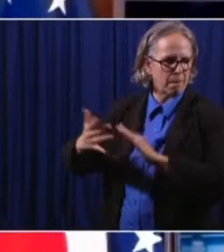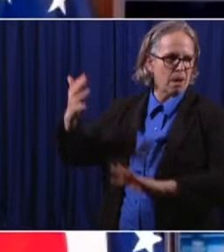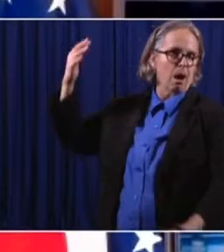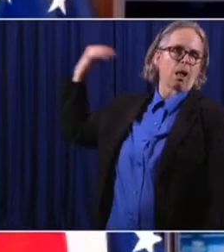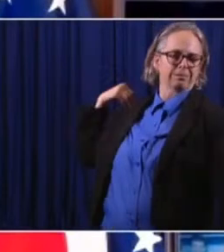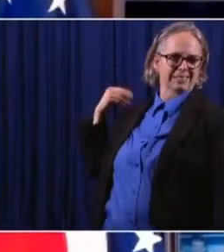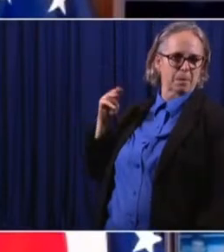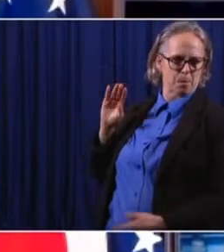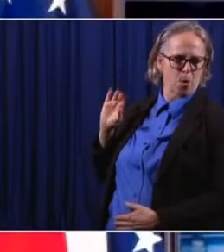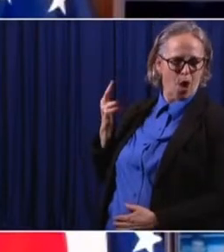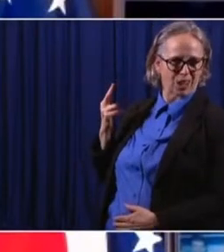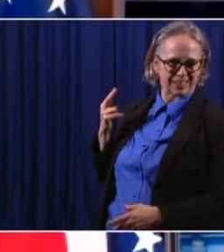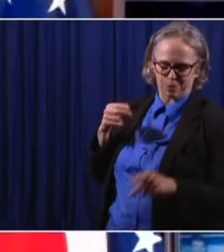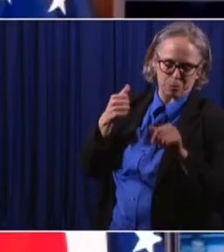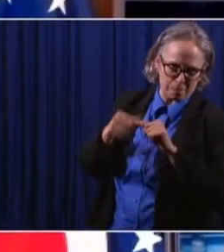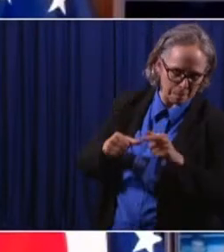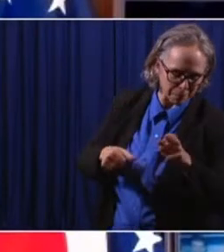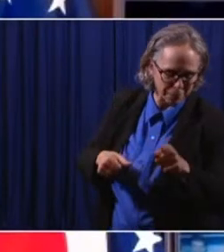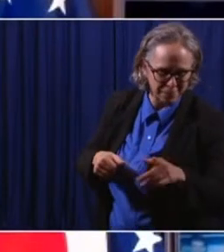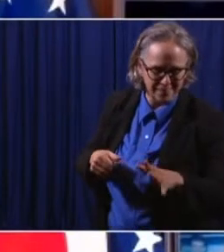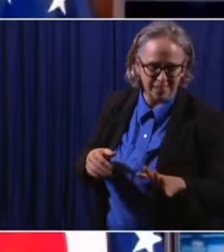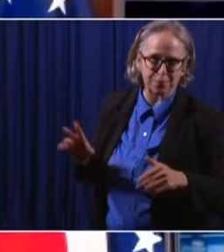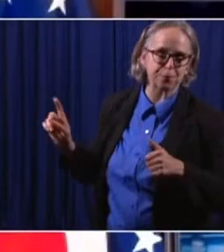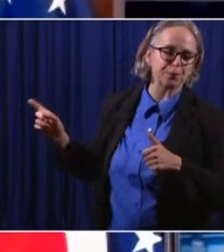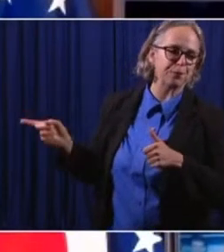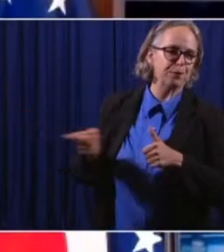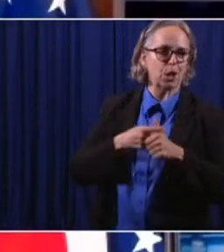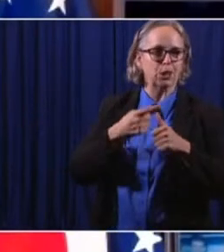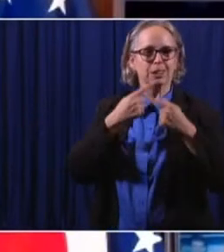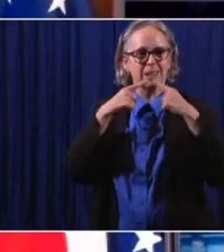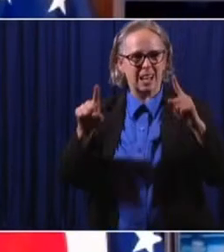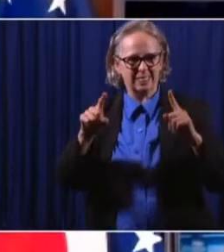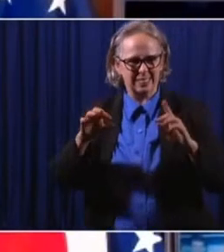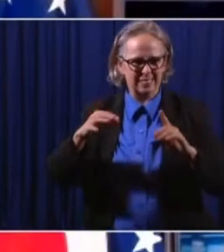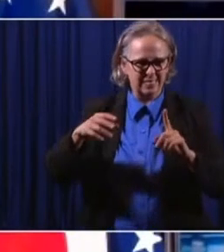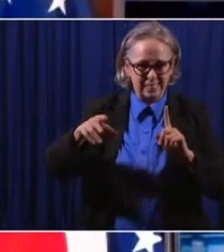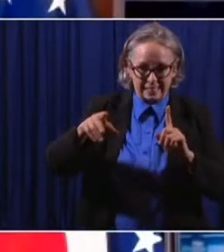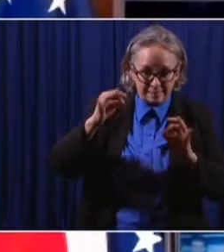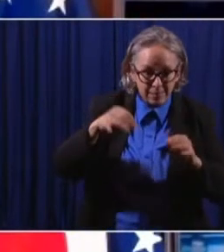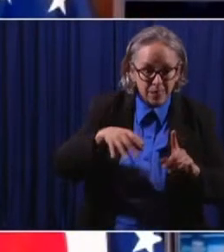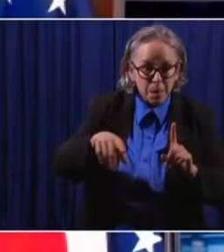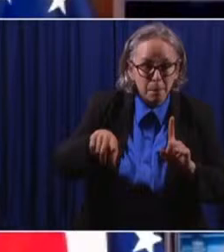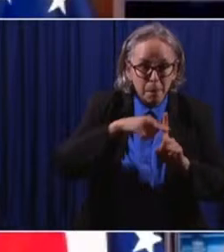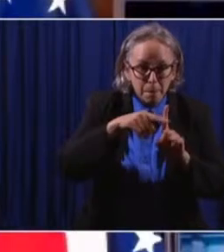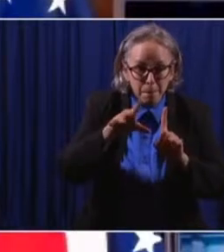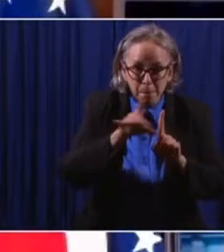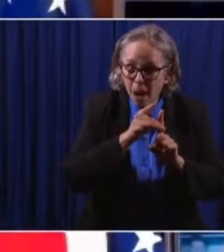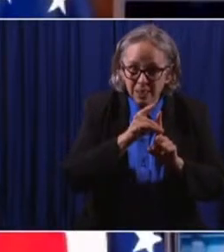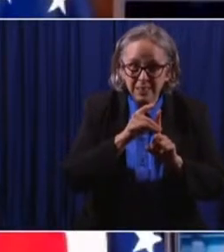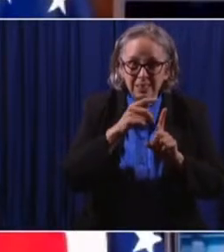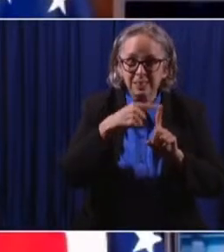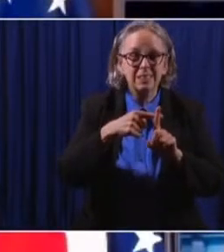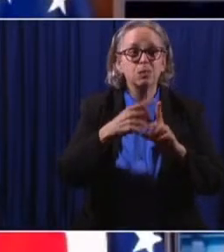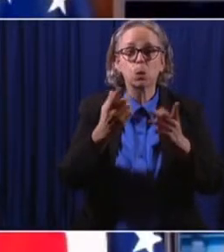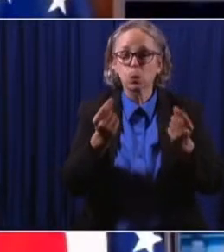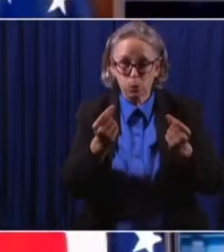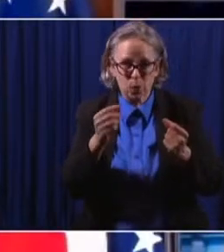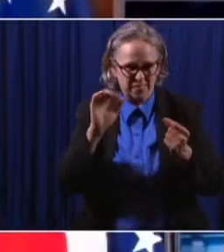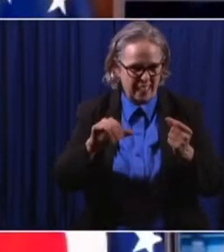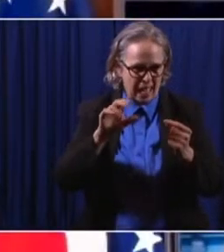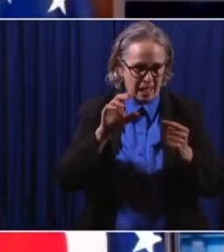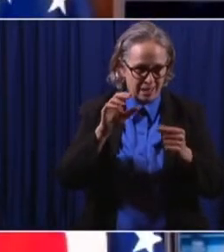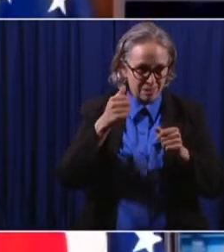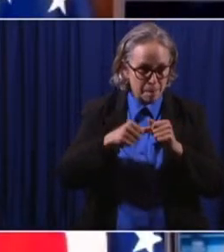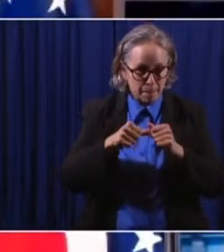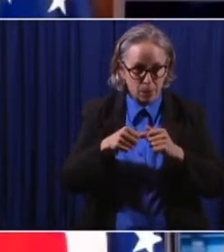first day that we had our first case of COVID-19 that we reported. As you recall, Governor, you and I